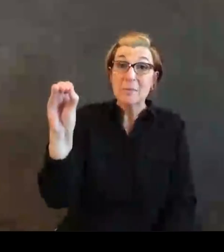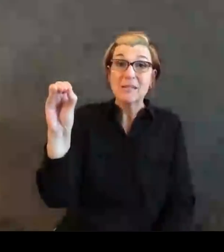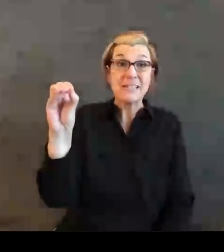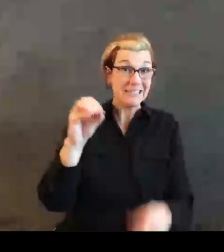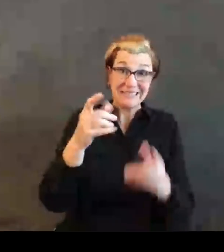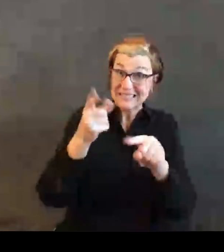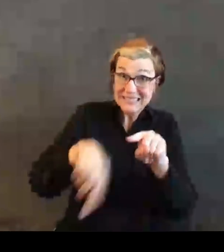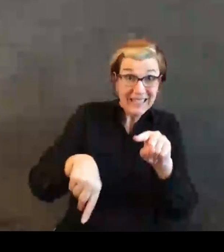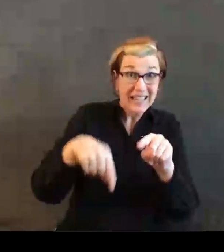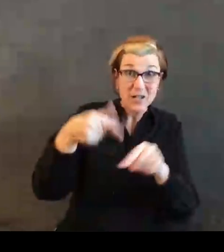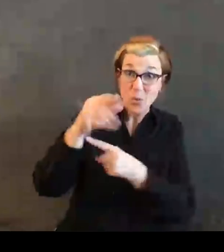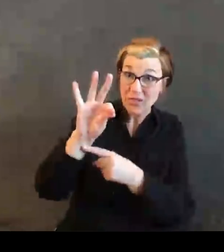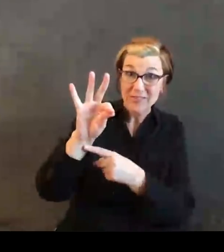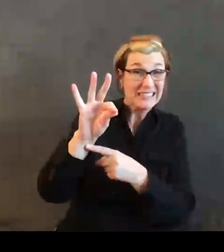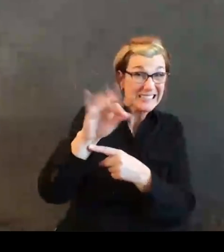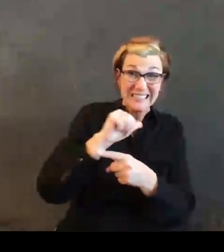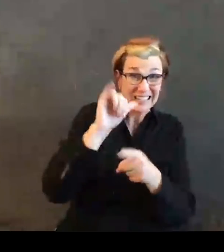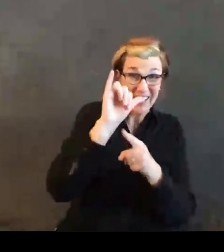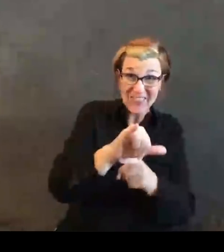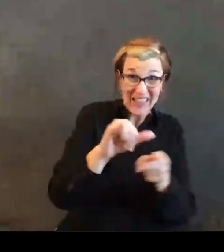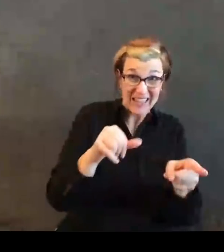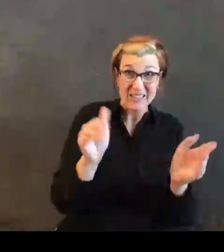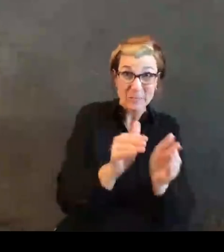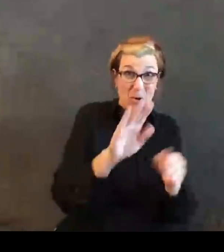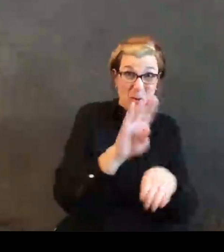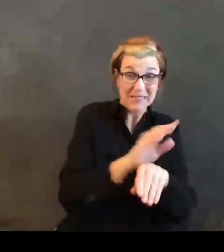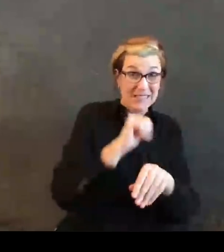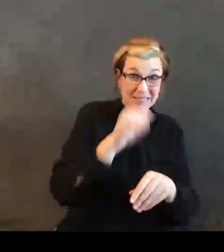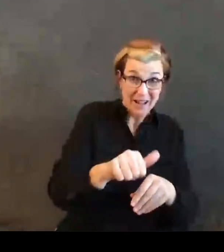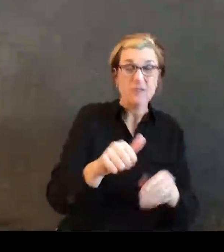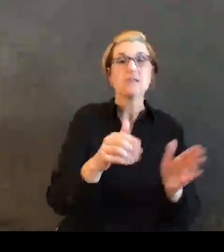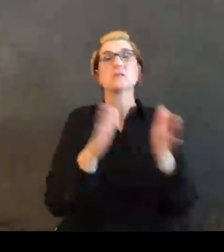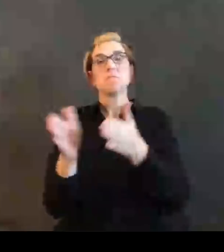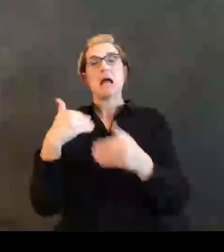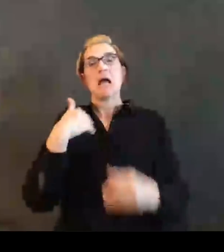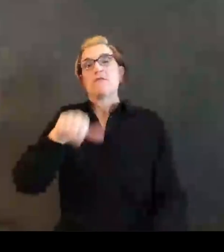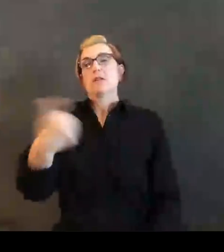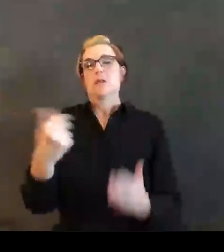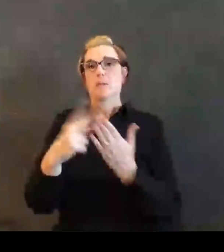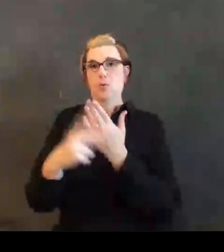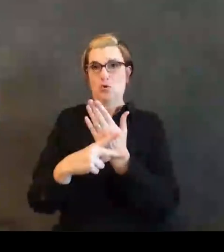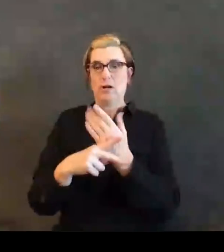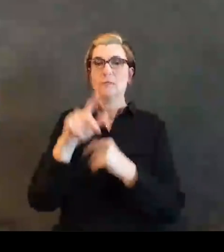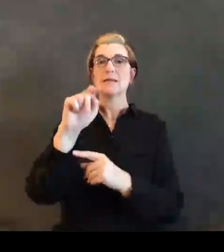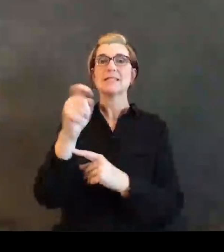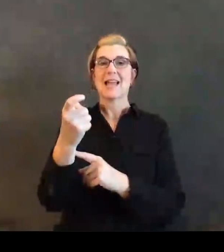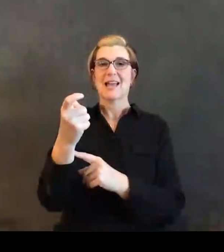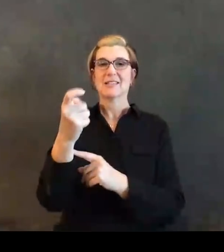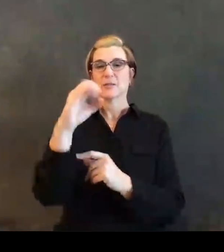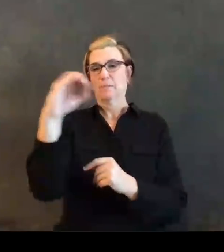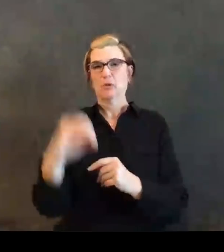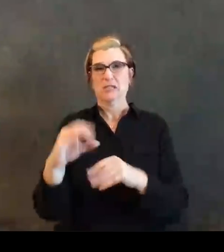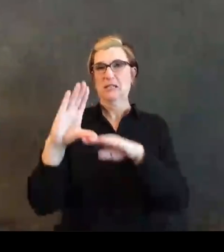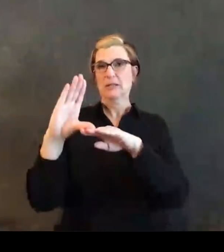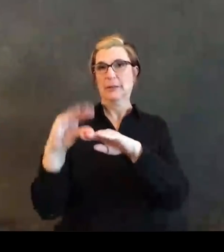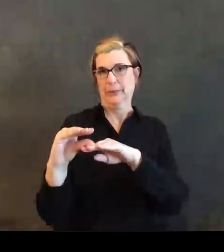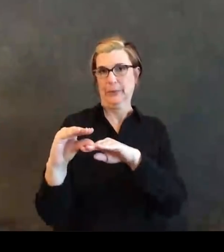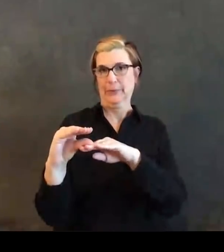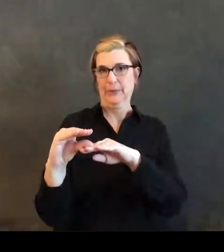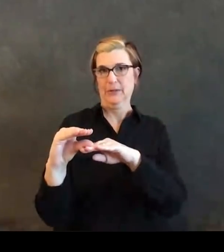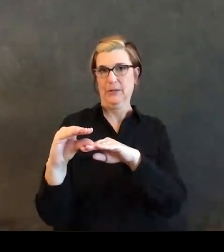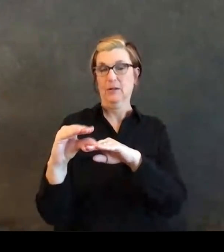a economic program of tax incentives to retain workers. And as the President said, we